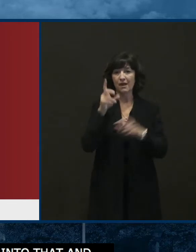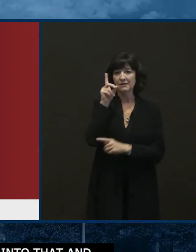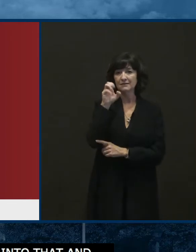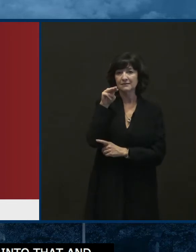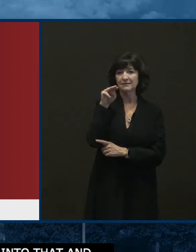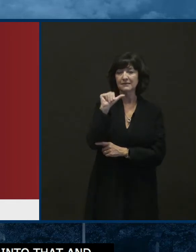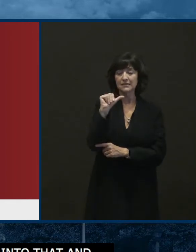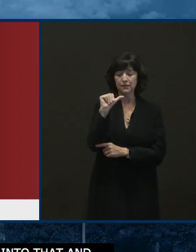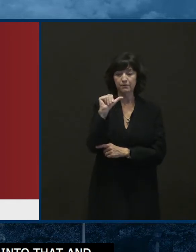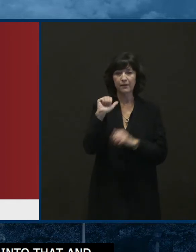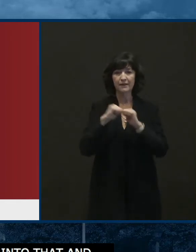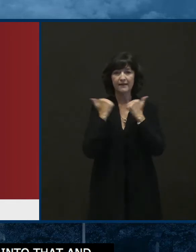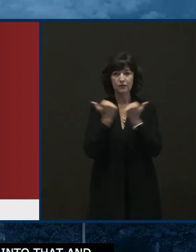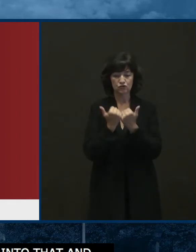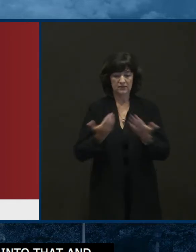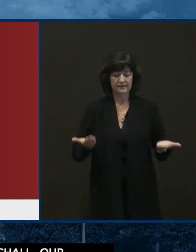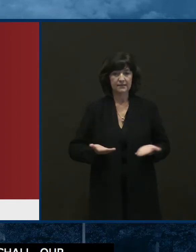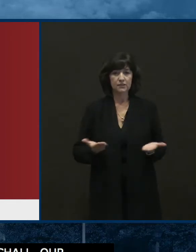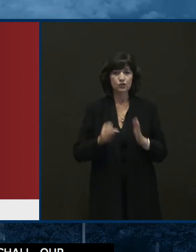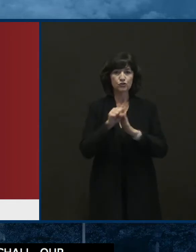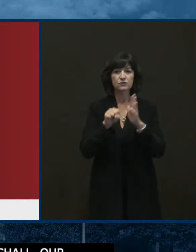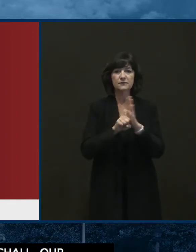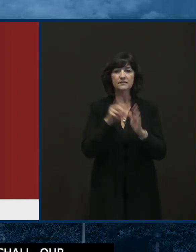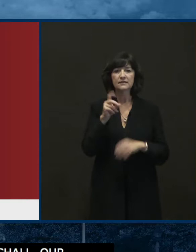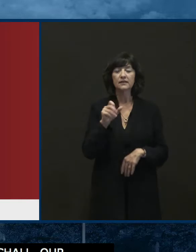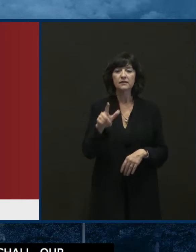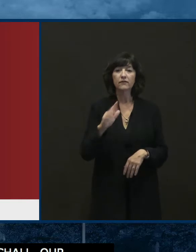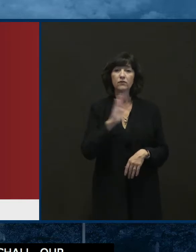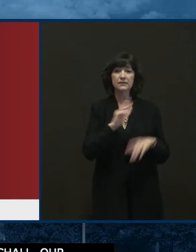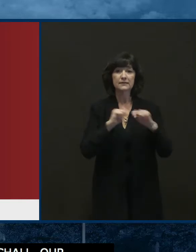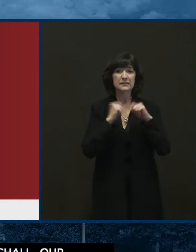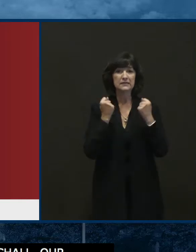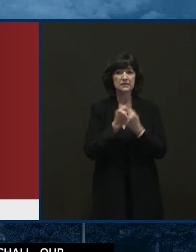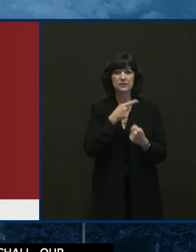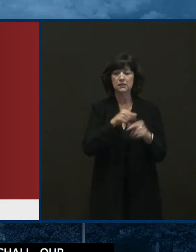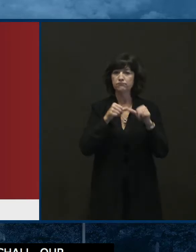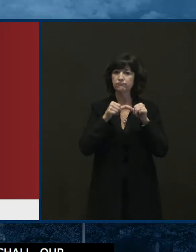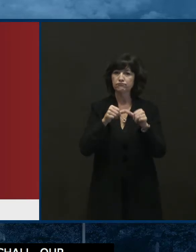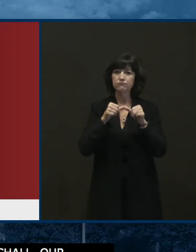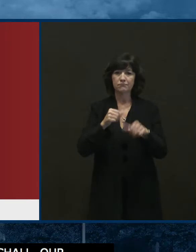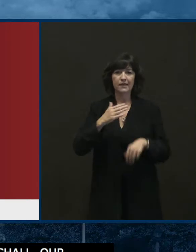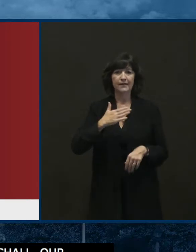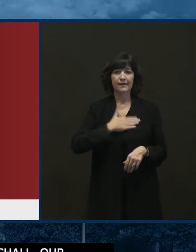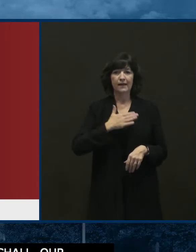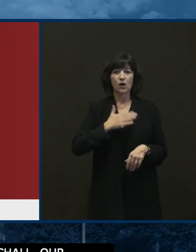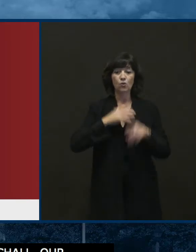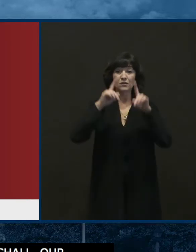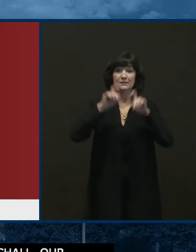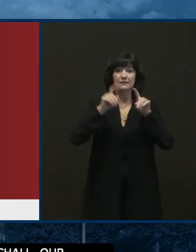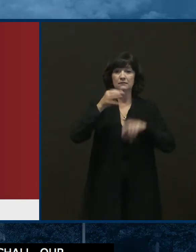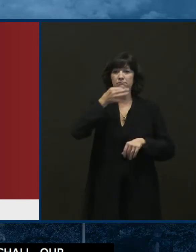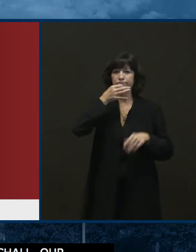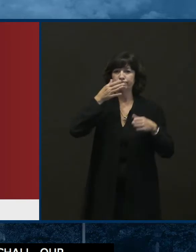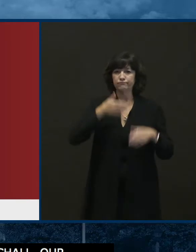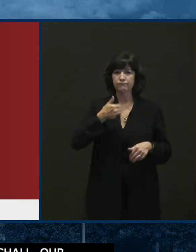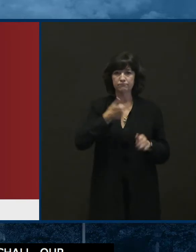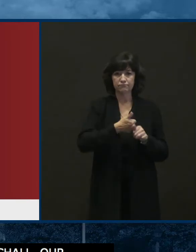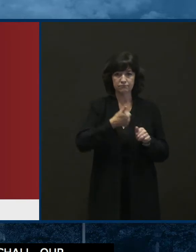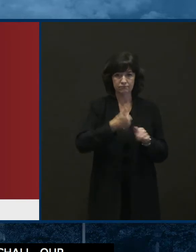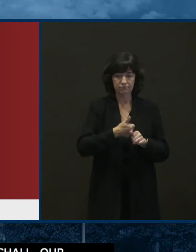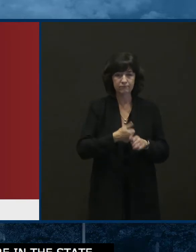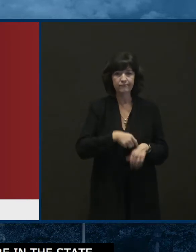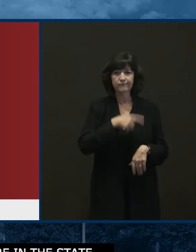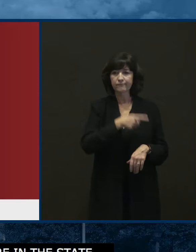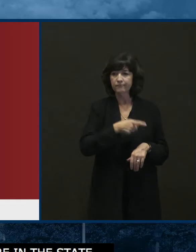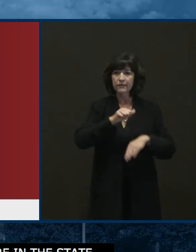Management here in the state of Delaware. His team, he continues to be our testing czar and testing